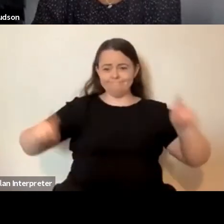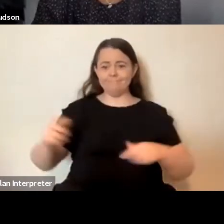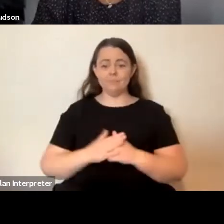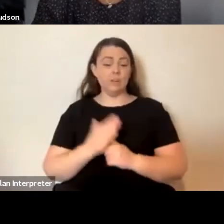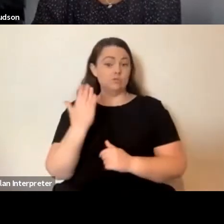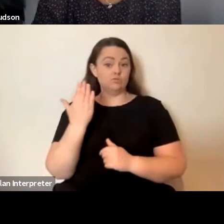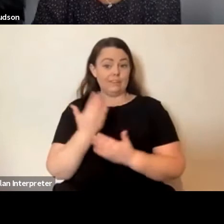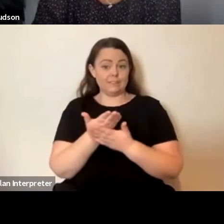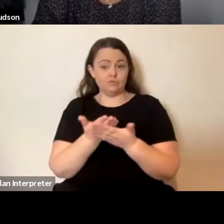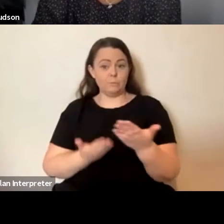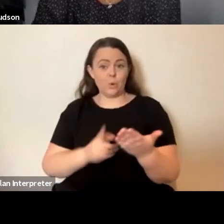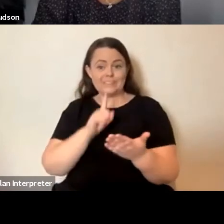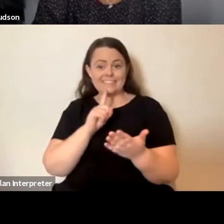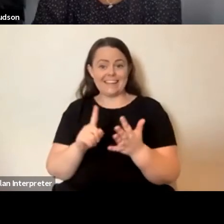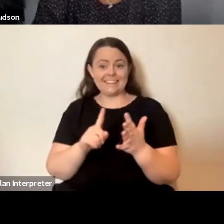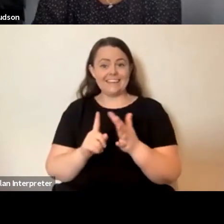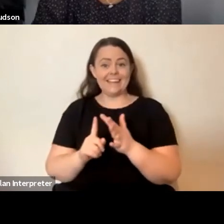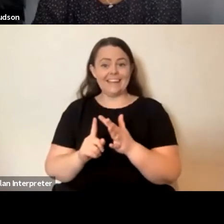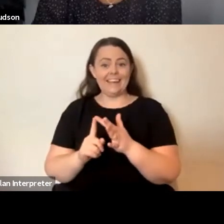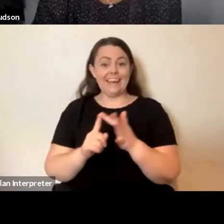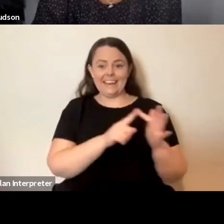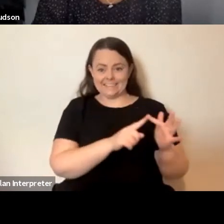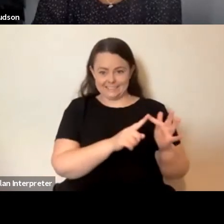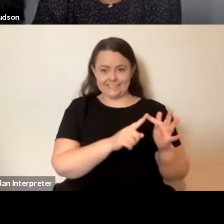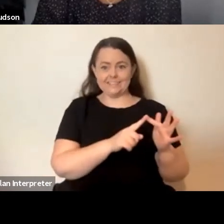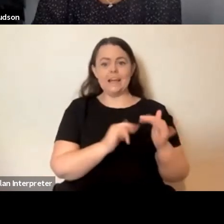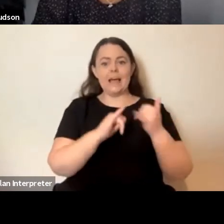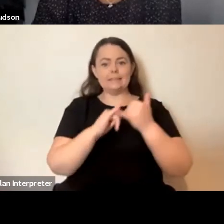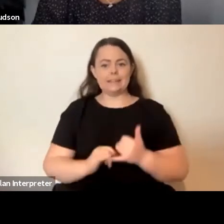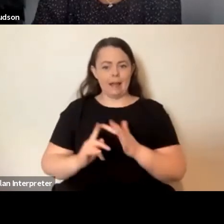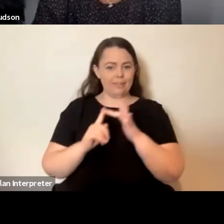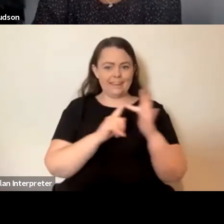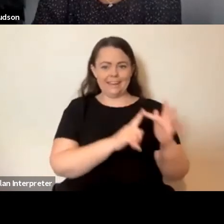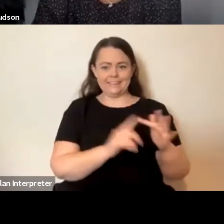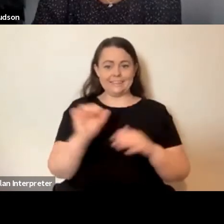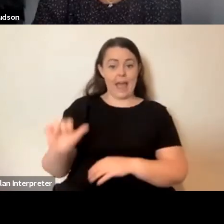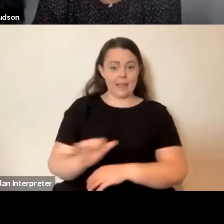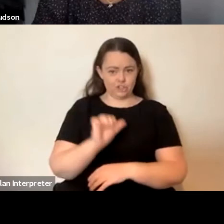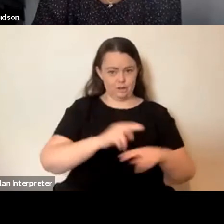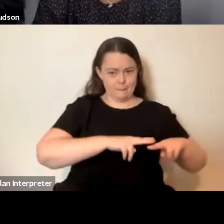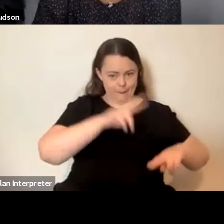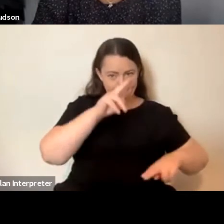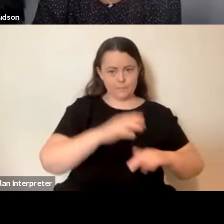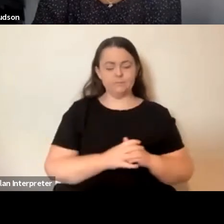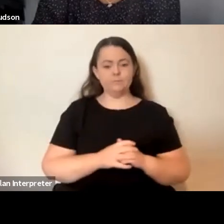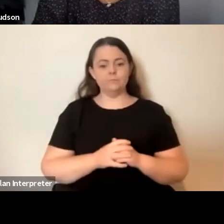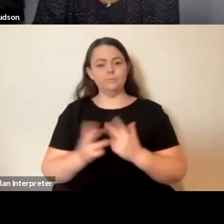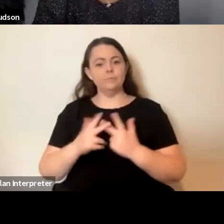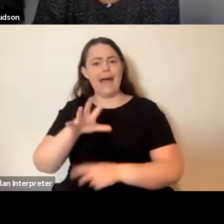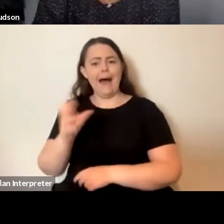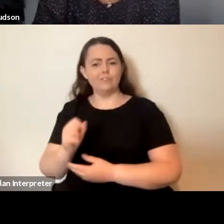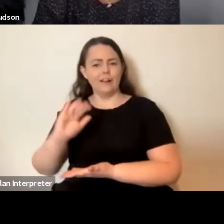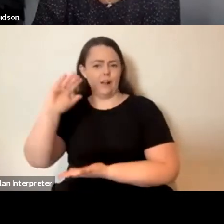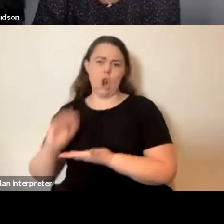increases in kind of East and Southeast Asia. And in countries like Africa or whatnot, you'll have quite low levels of